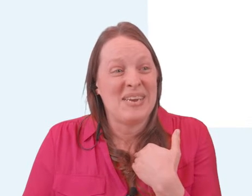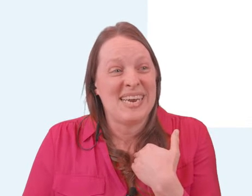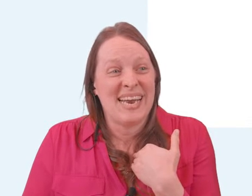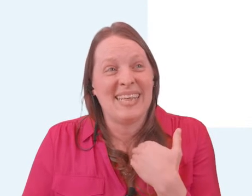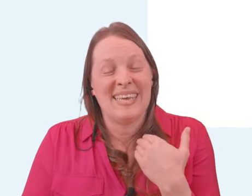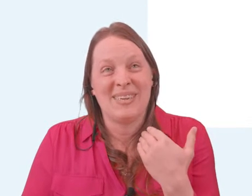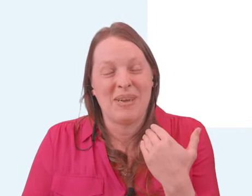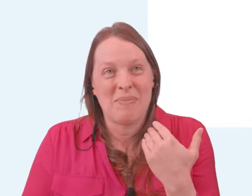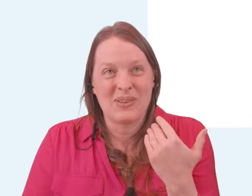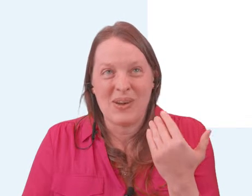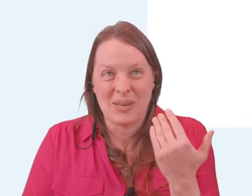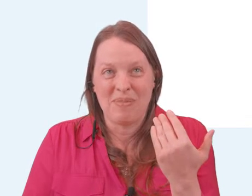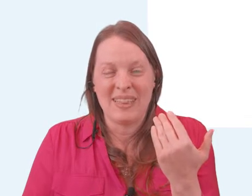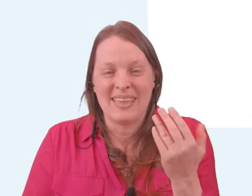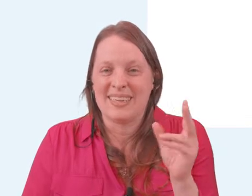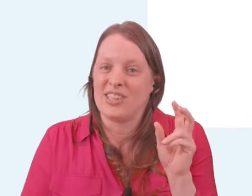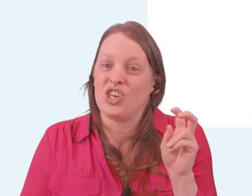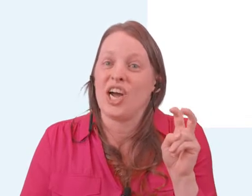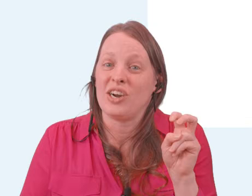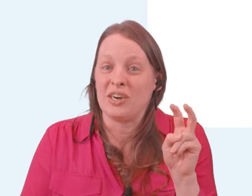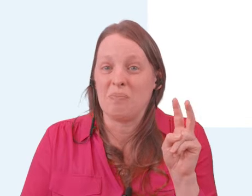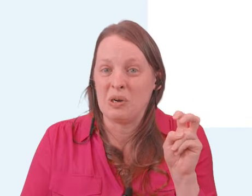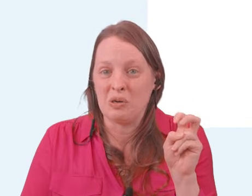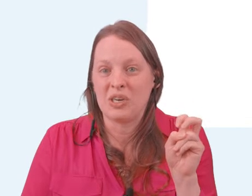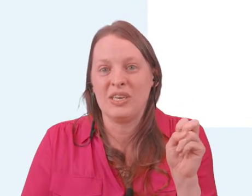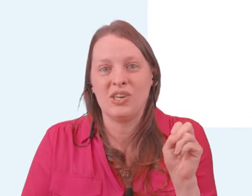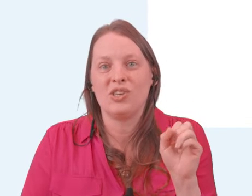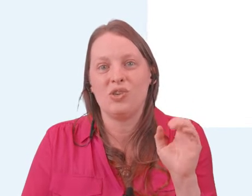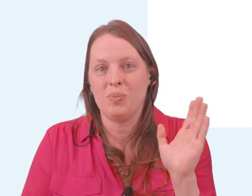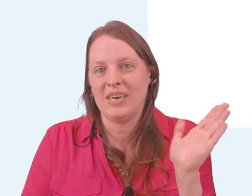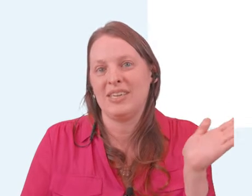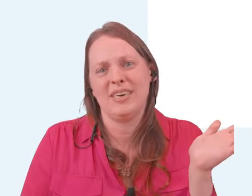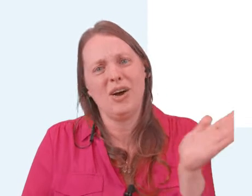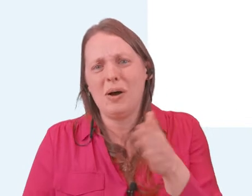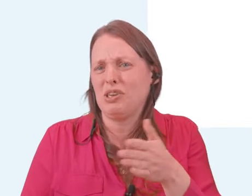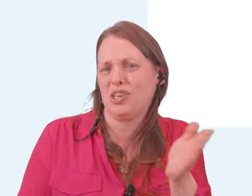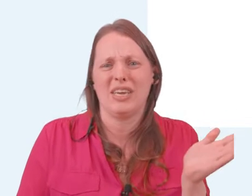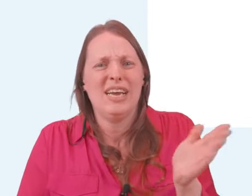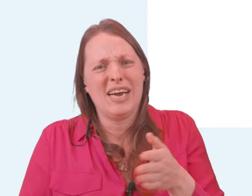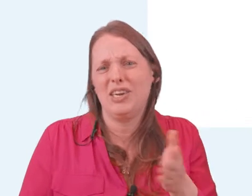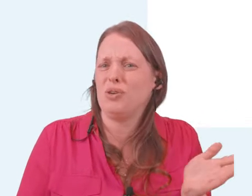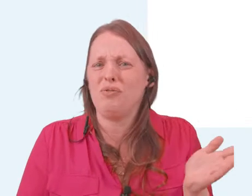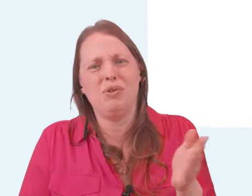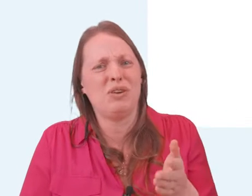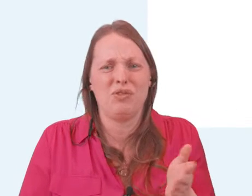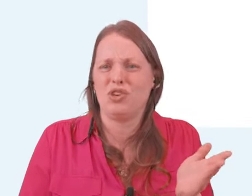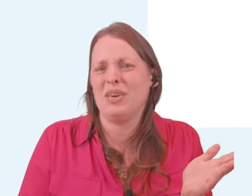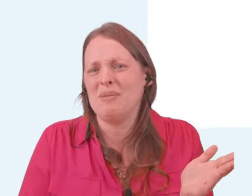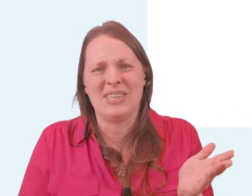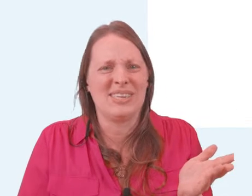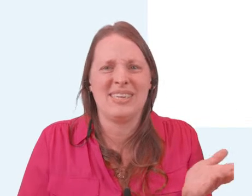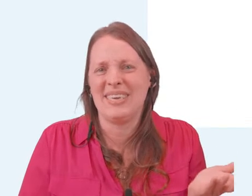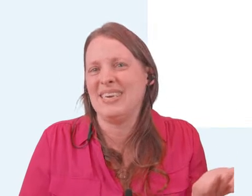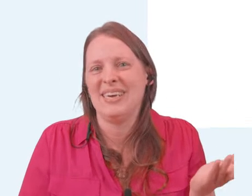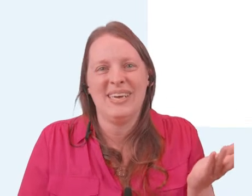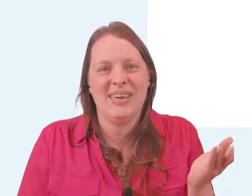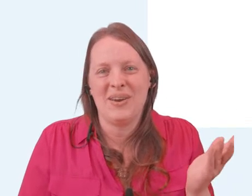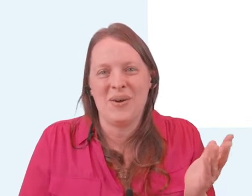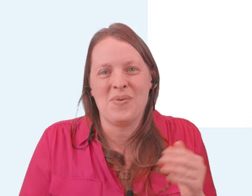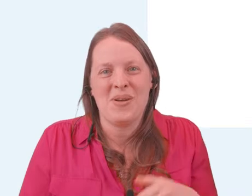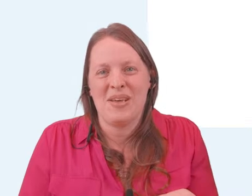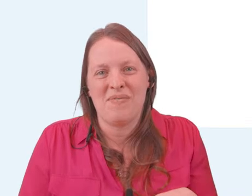grew up in Indiana, they sometimes would call something like this the shotgun approach. Clinicians who might say, "Oh, I'll just kind of do a few different treatments and